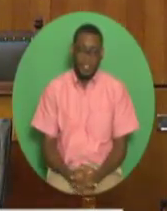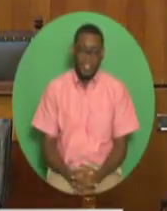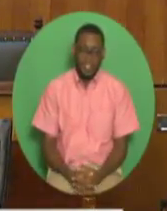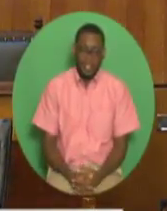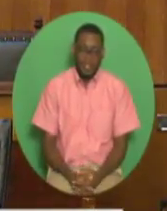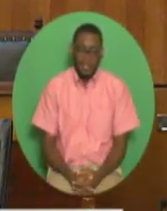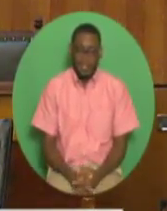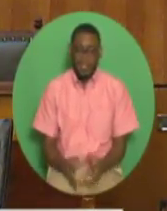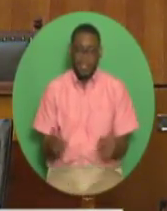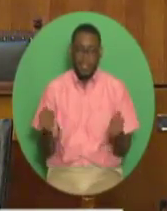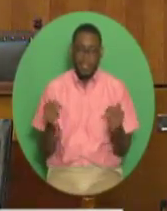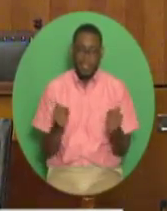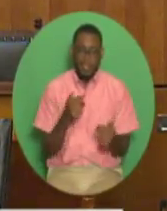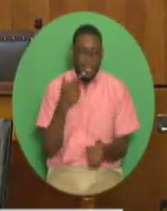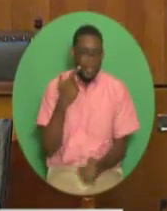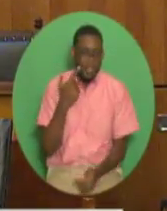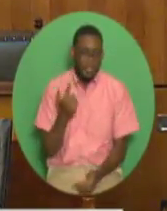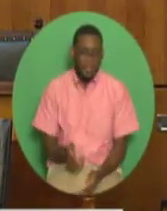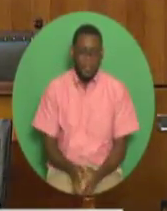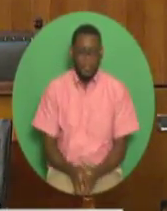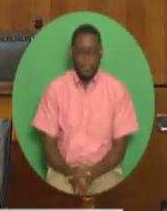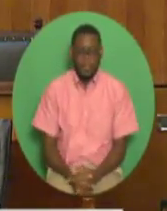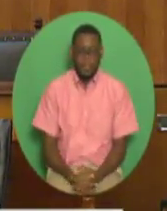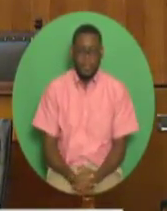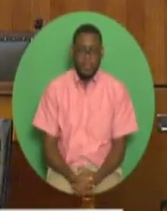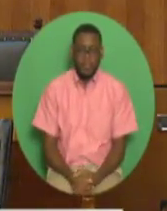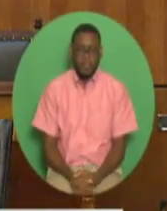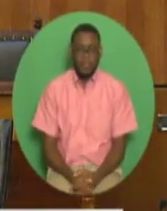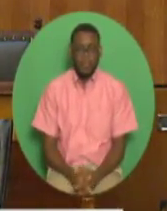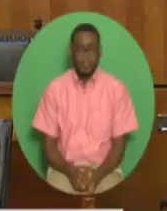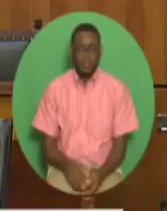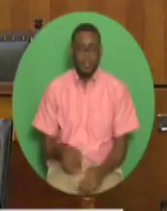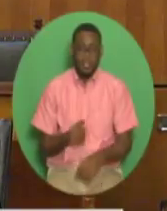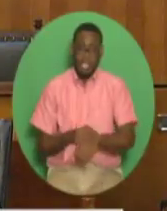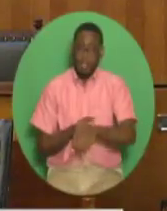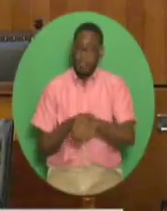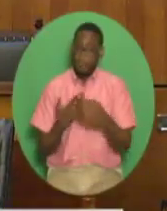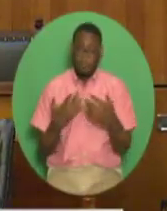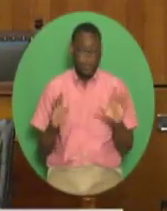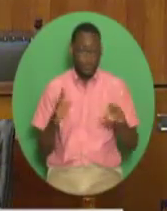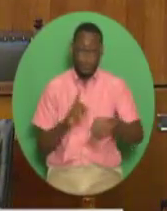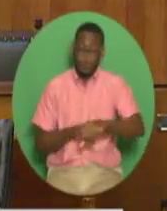Oh, he didn't realize that his speaking time was finished.